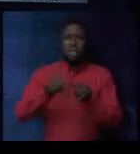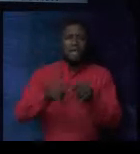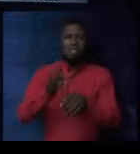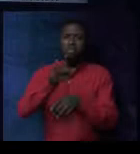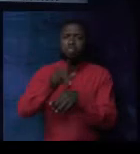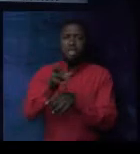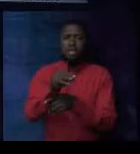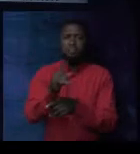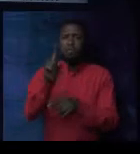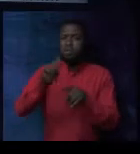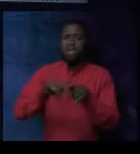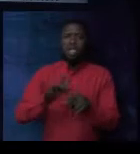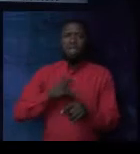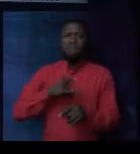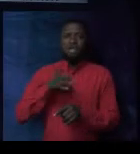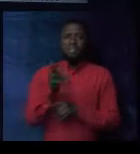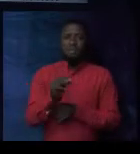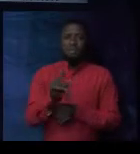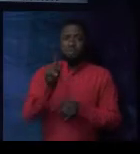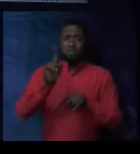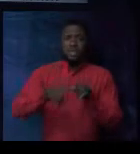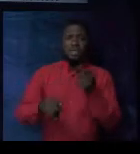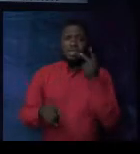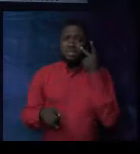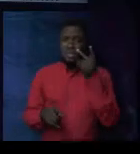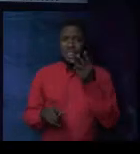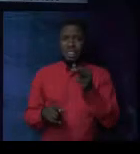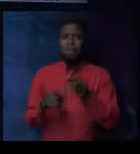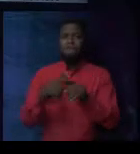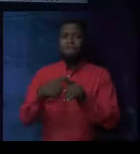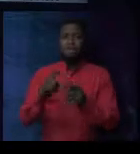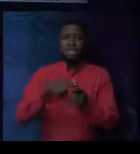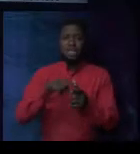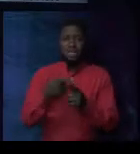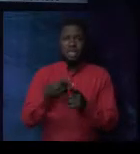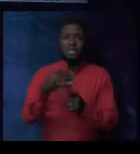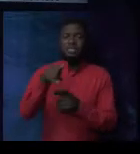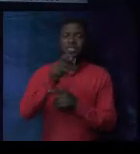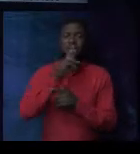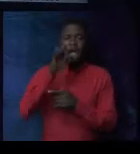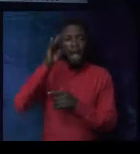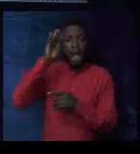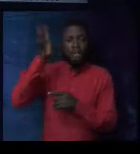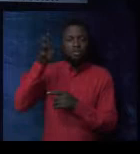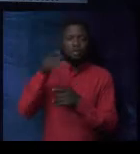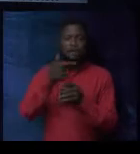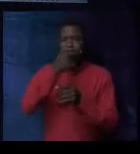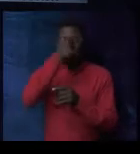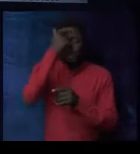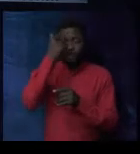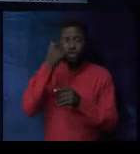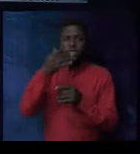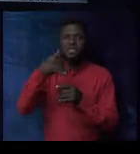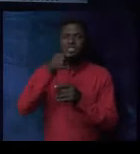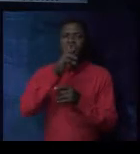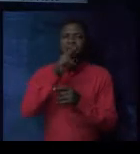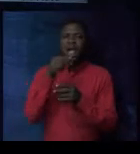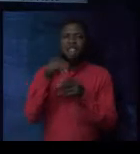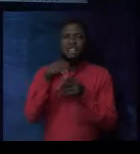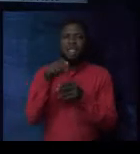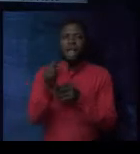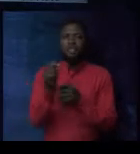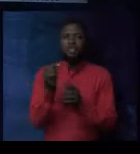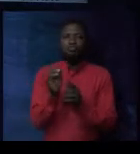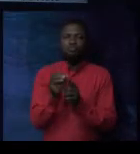ideas. You can't touch them, you can't feel them, you can't see them, but then they are abstract because they